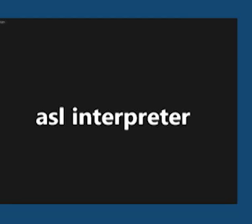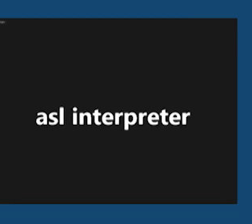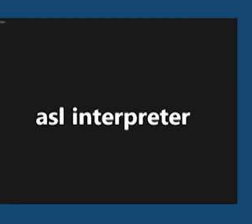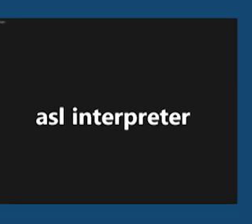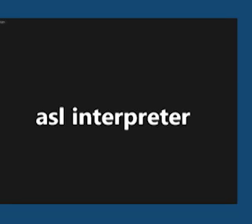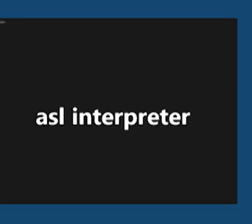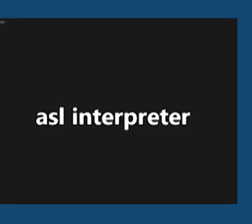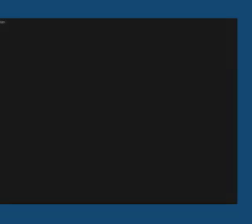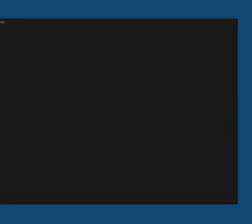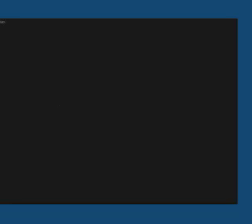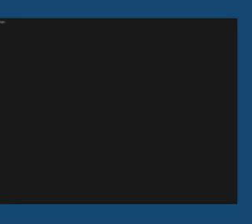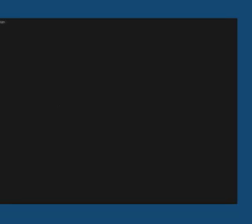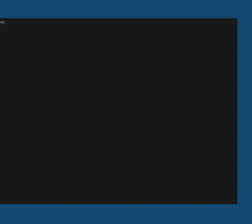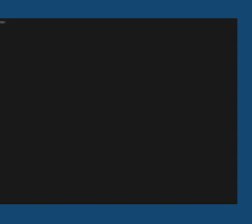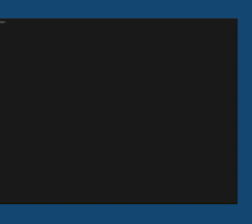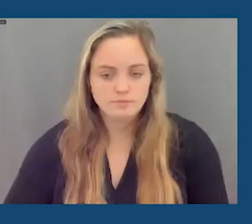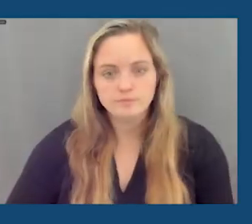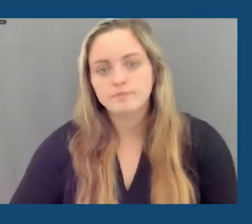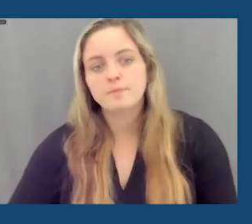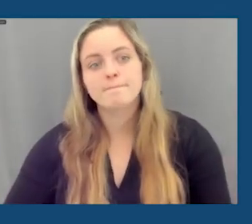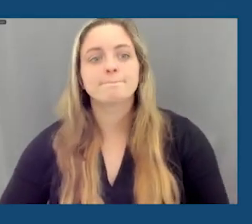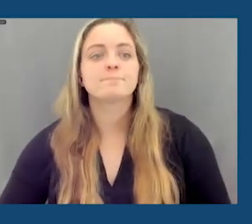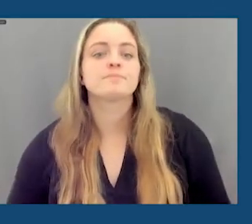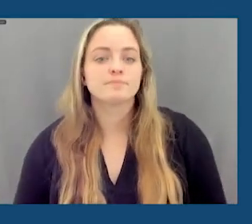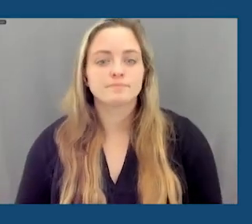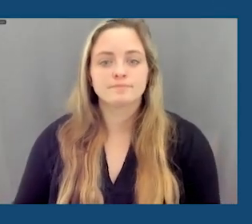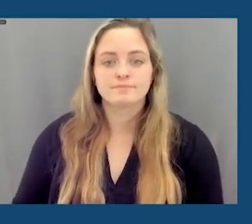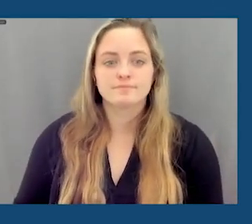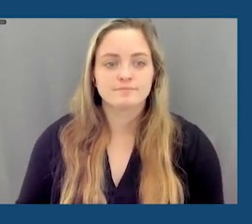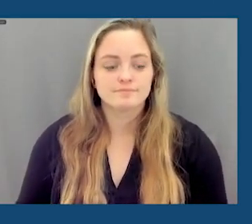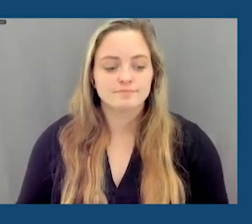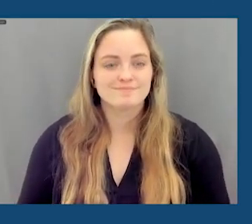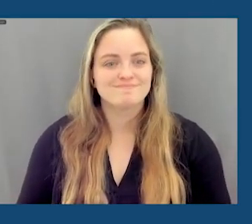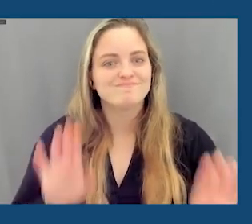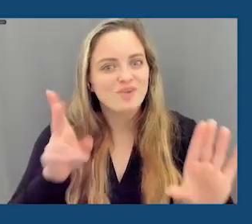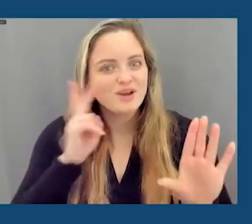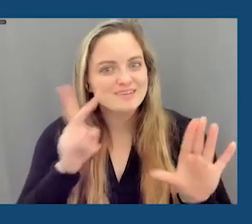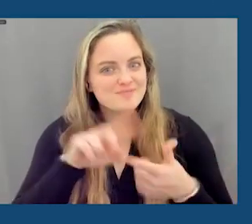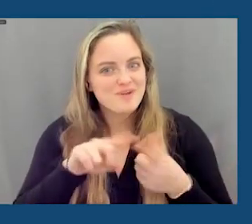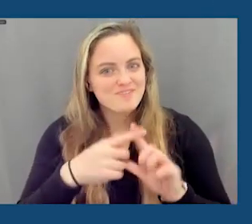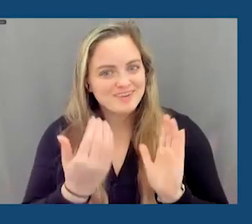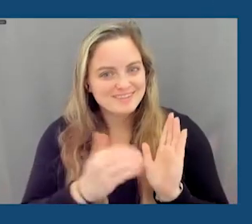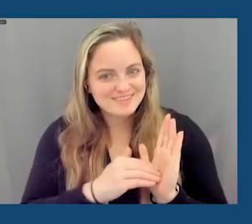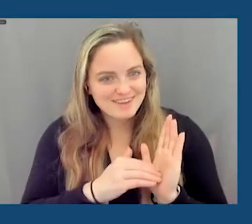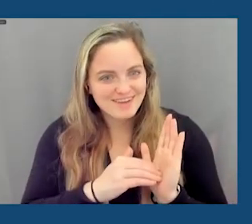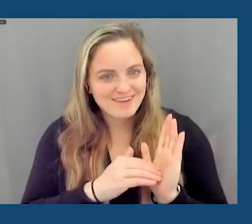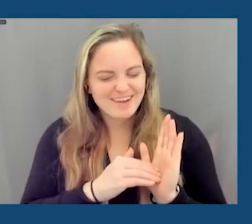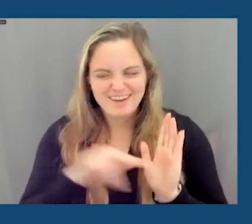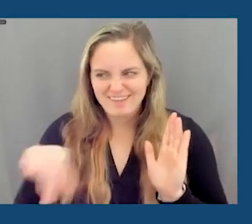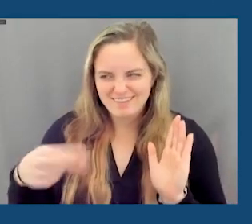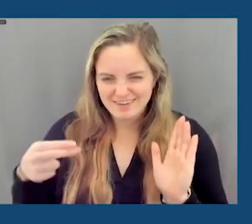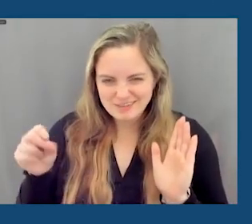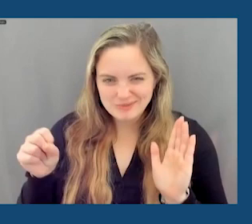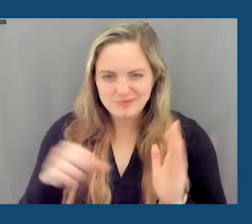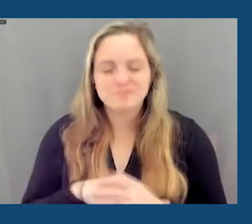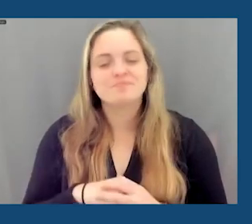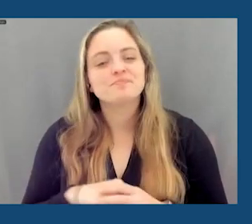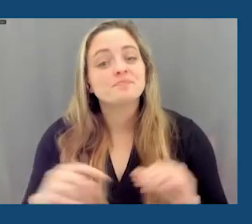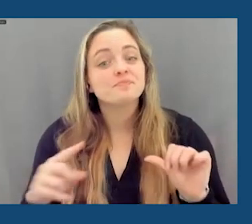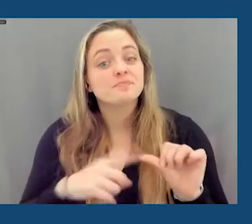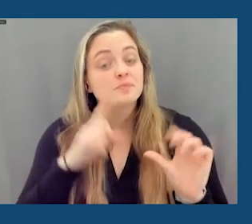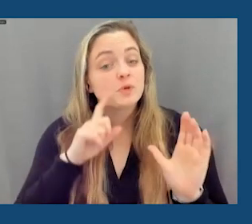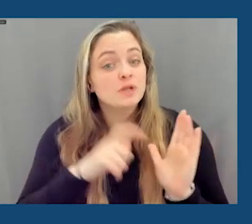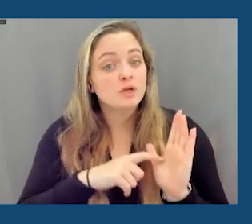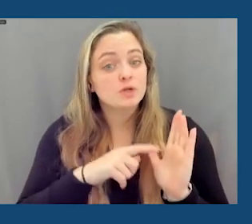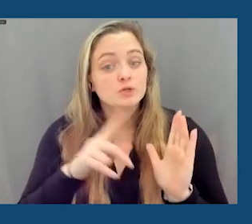popular elected official to ever walk in here. Great to see my friends here again at Mohonasen High School. And I first want to acknowledge the